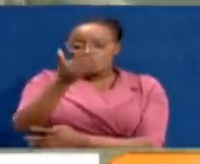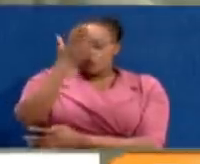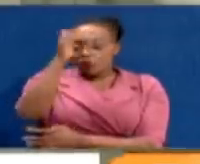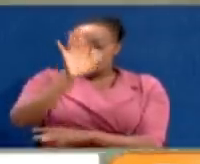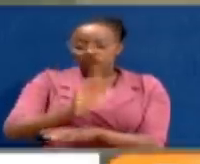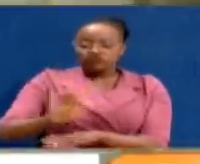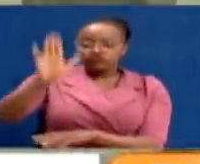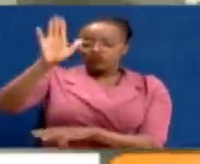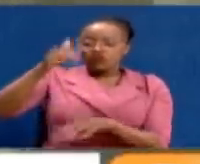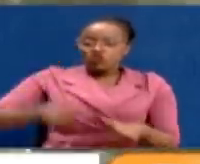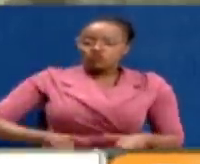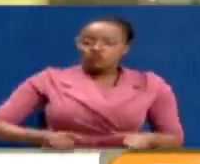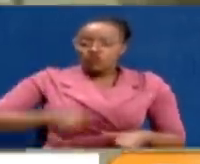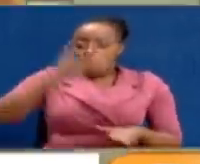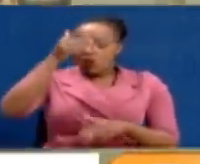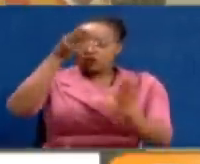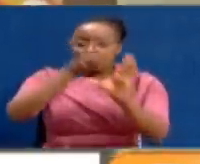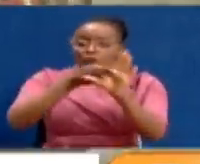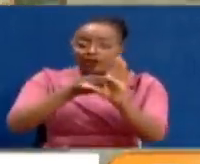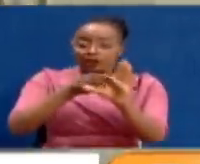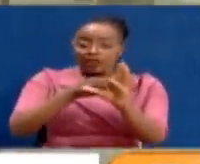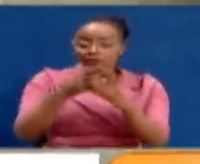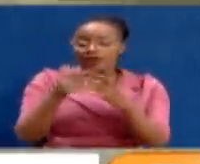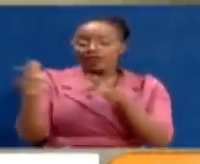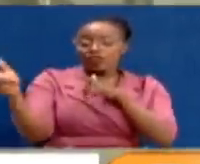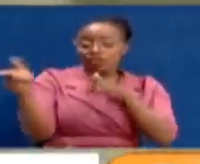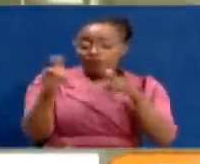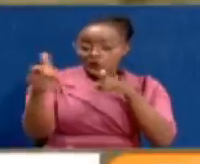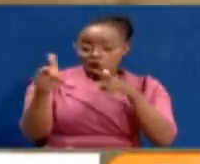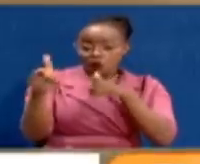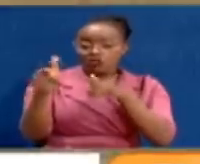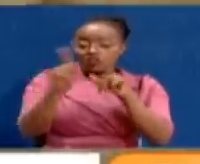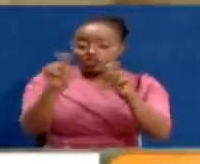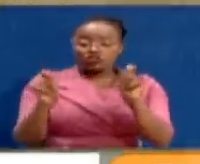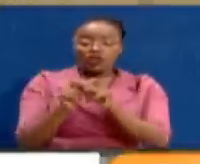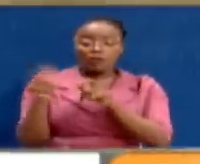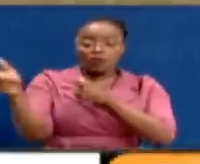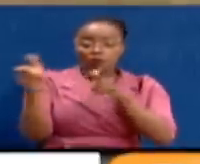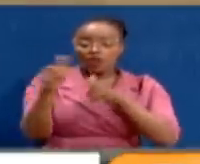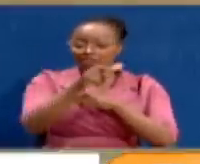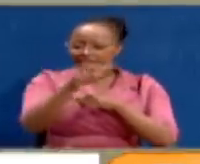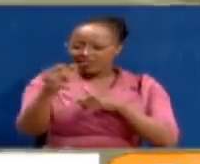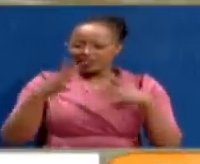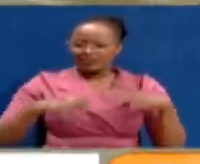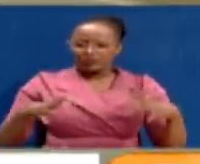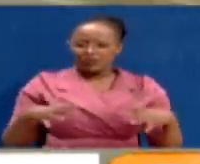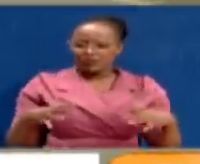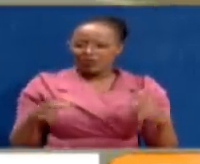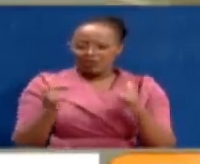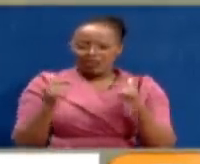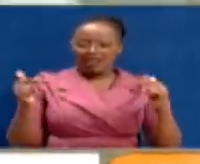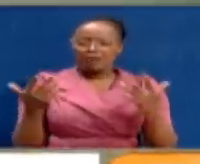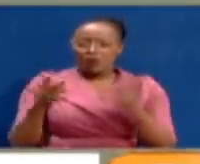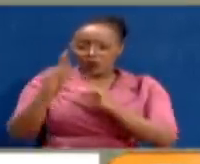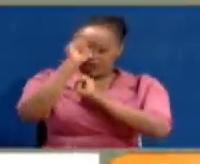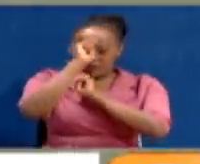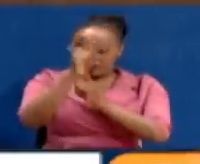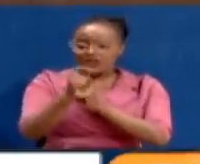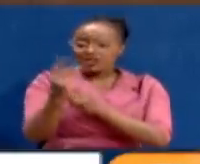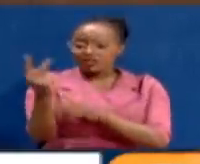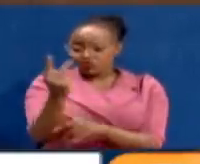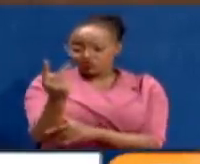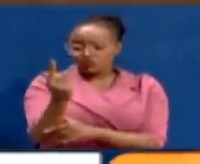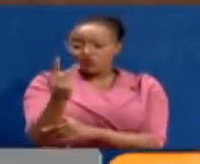vijana ili washiriki mapigano ya kijamii. These people are enemies. We respect that you, but you are killing